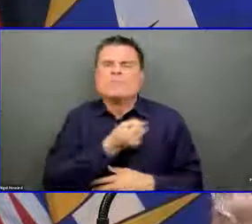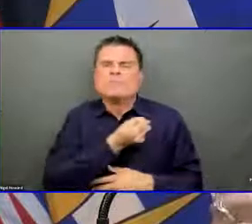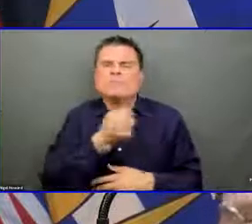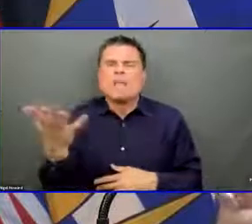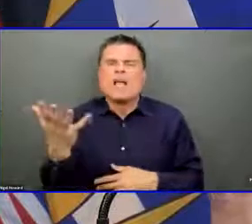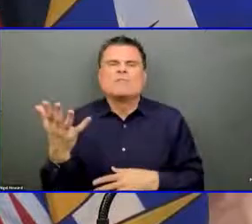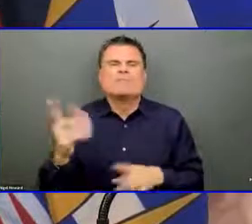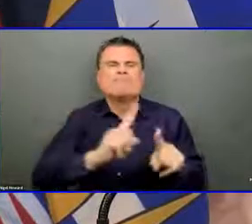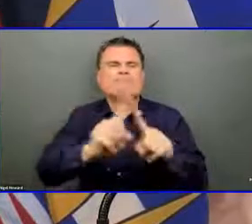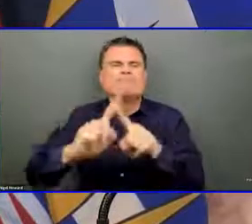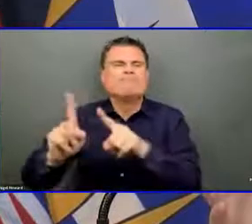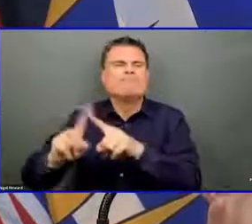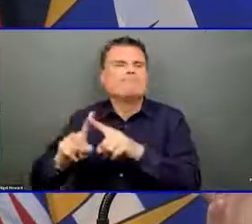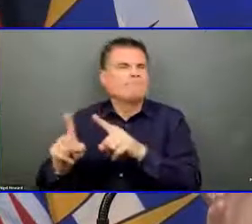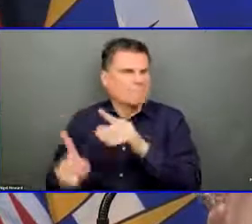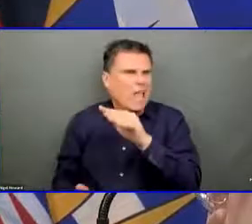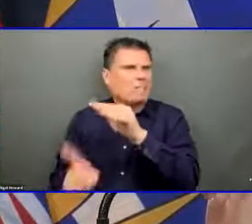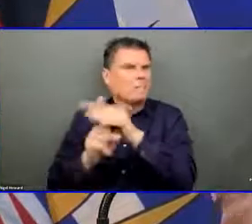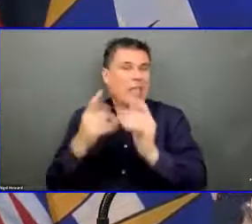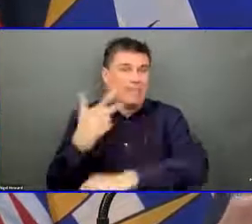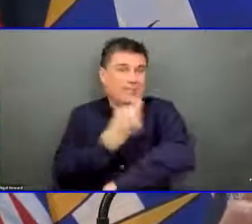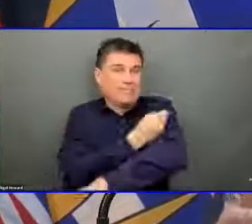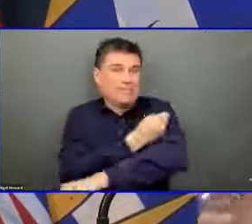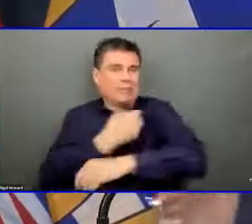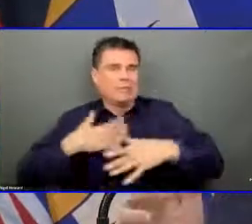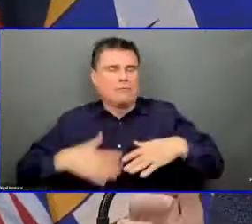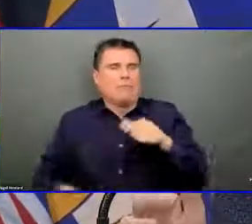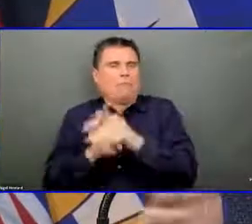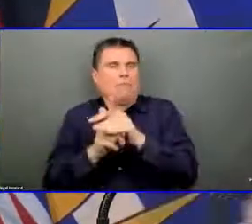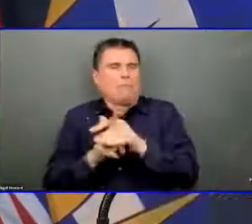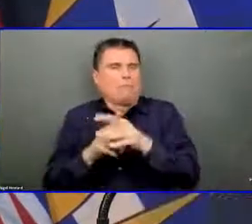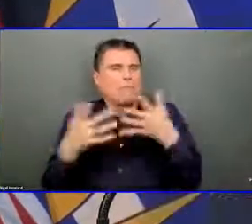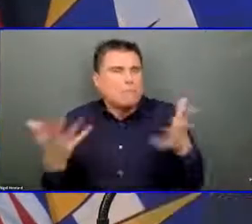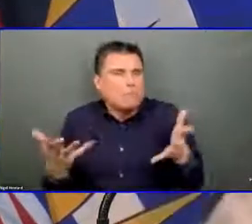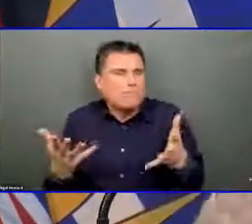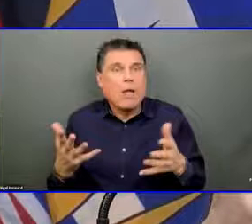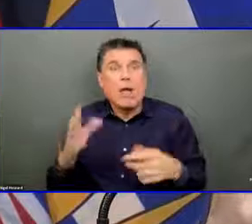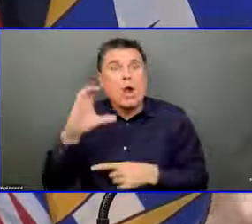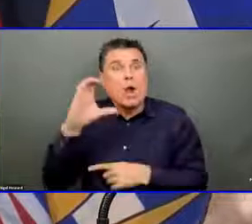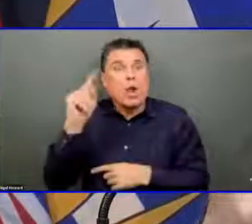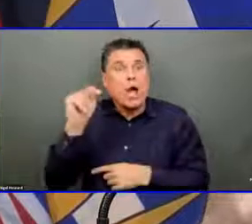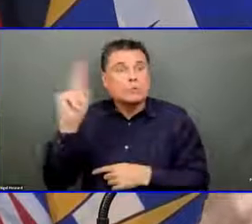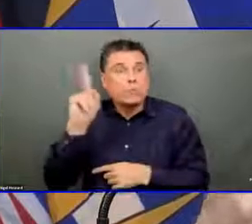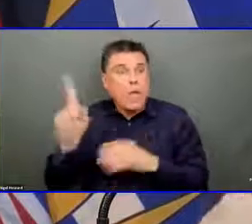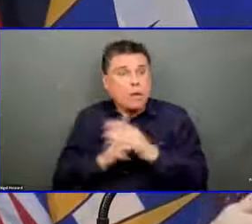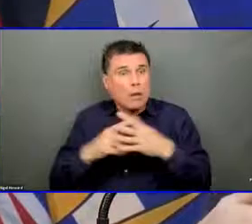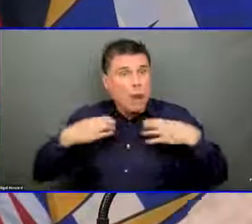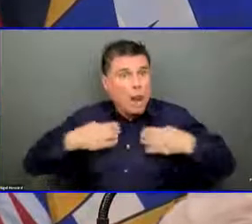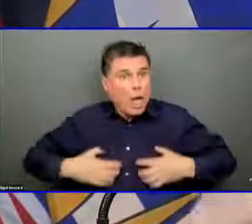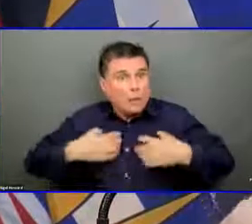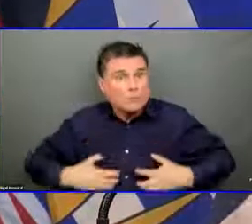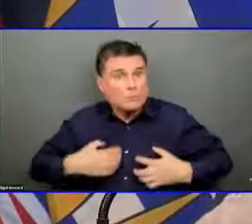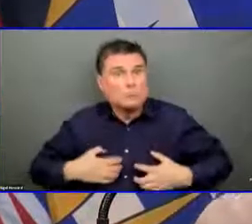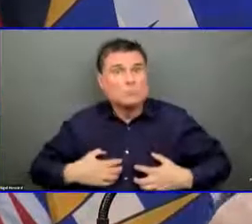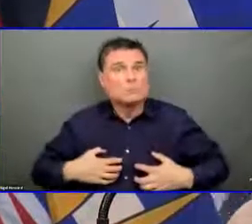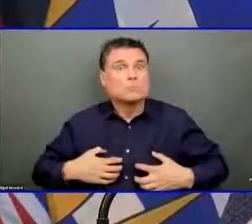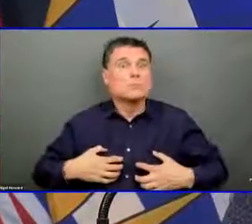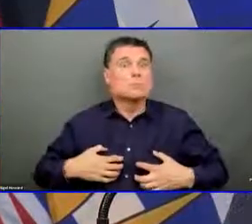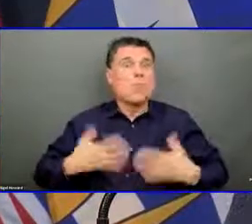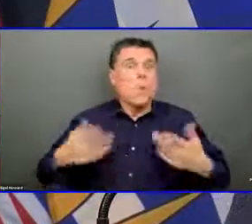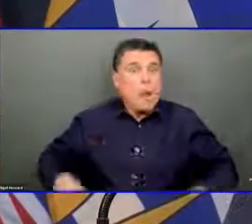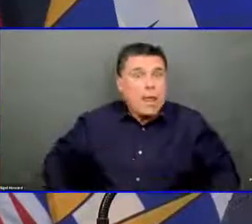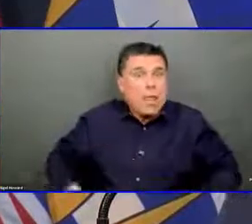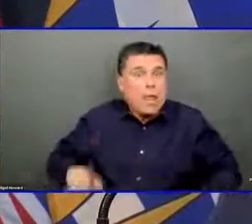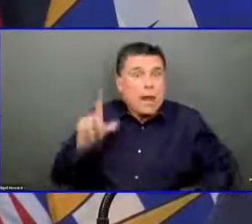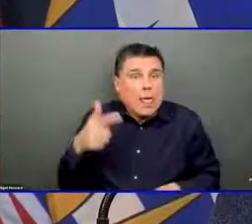attack. And the investigators look at each individual one and make a determination of whether it's related to the